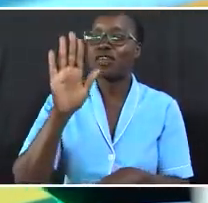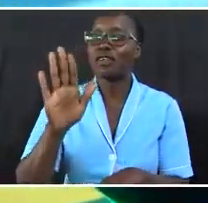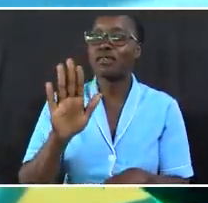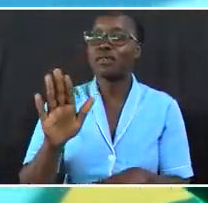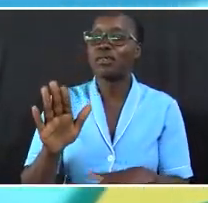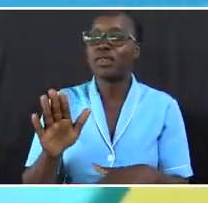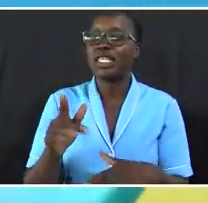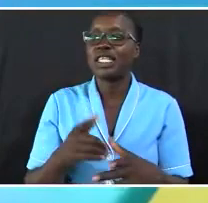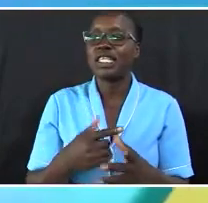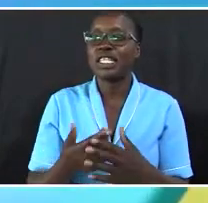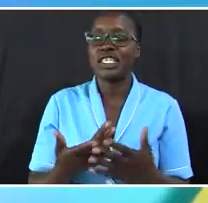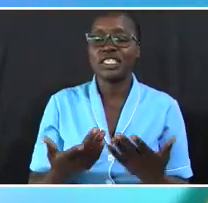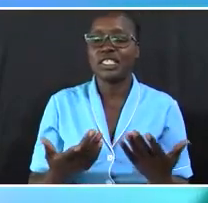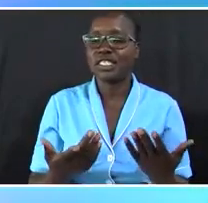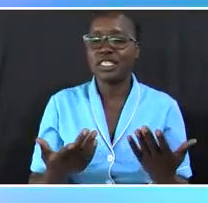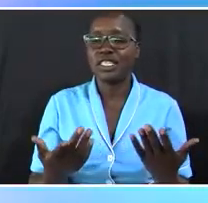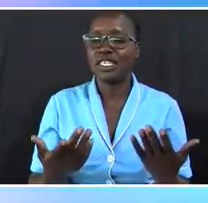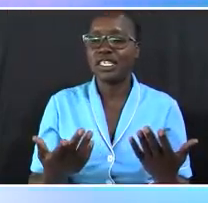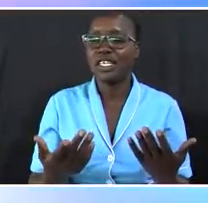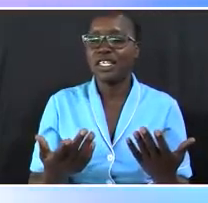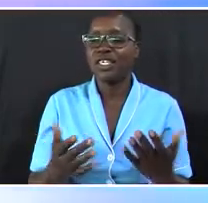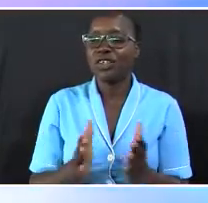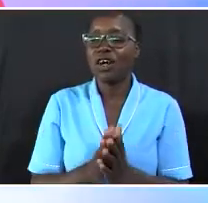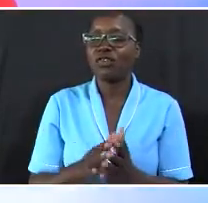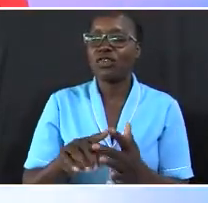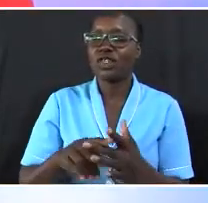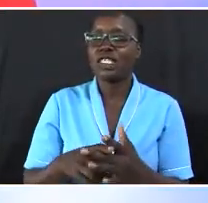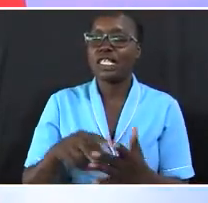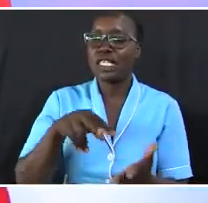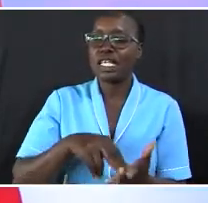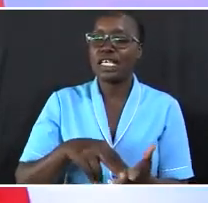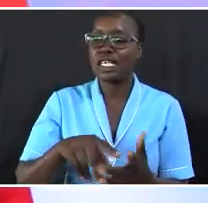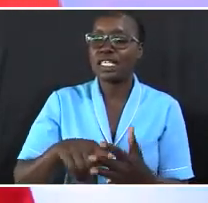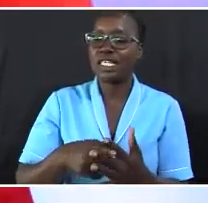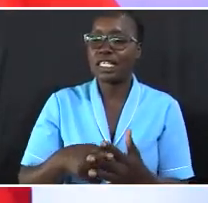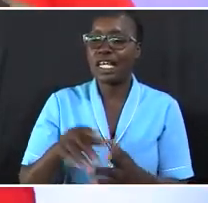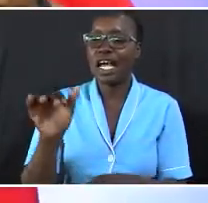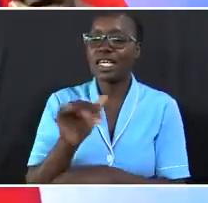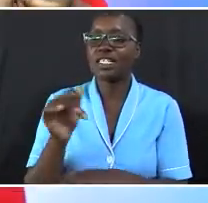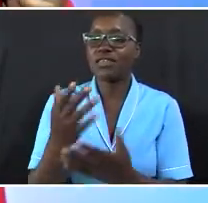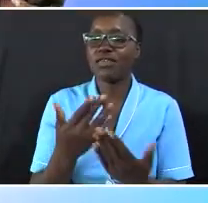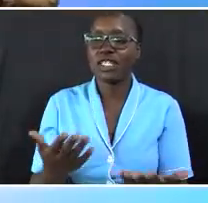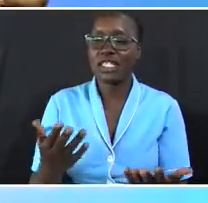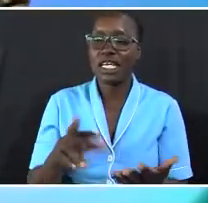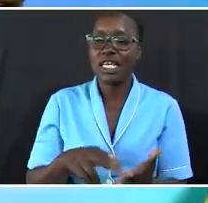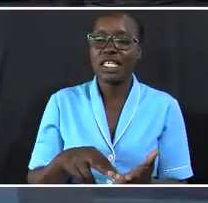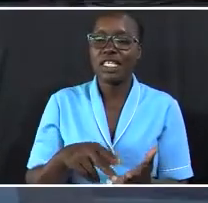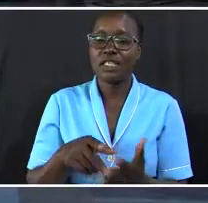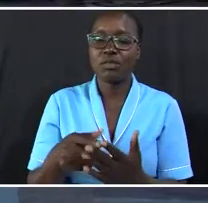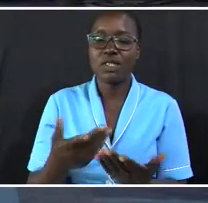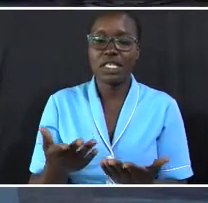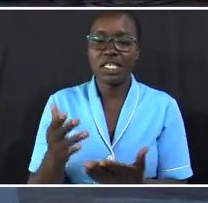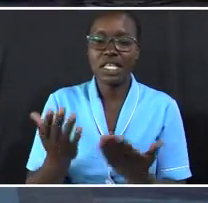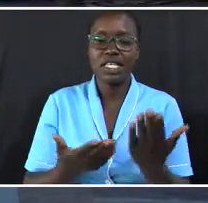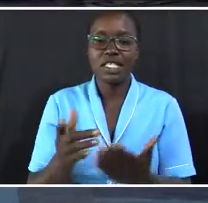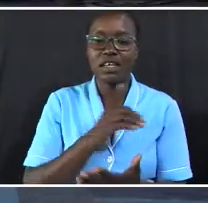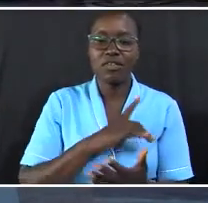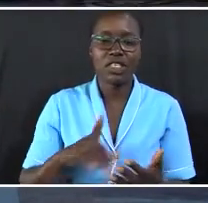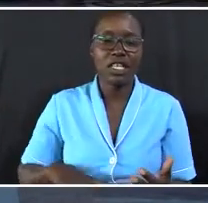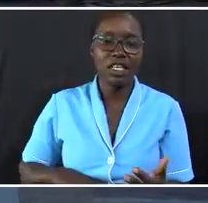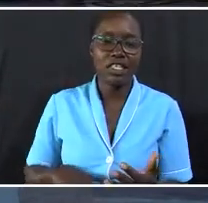have no audacity to start and start asking for those things. It means that serving the Lord